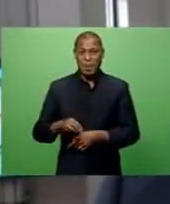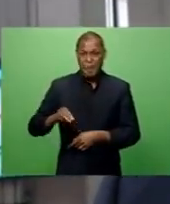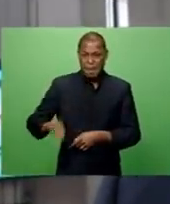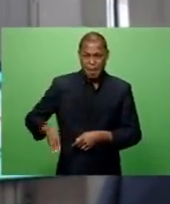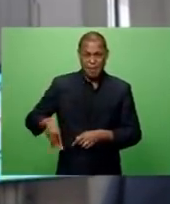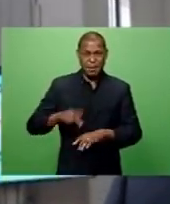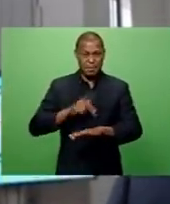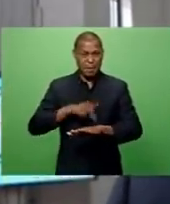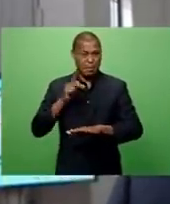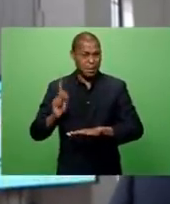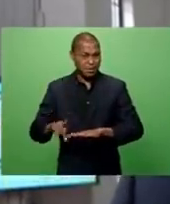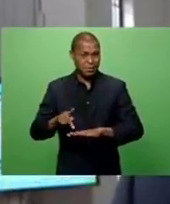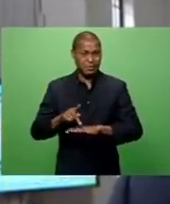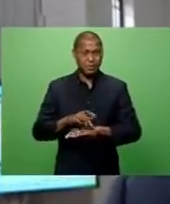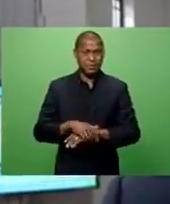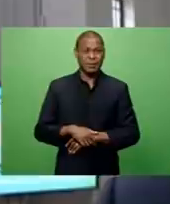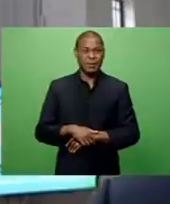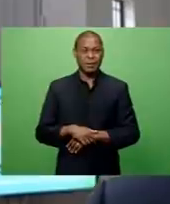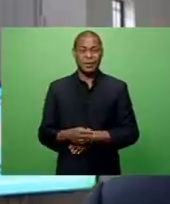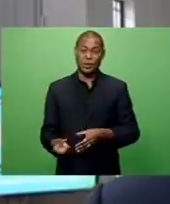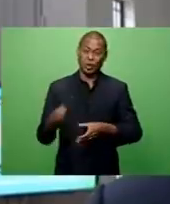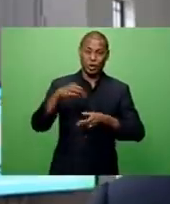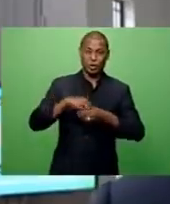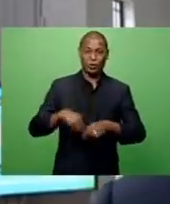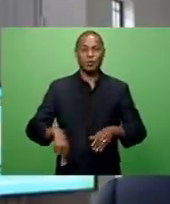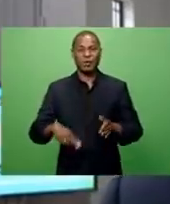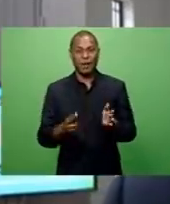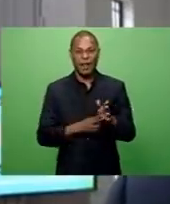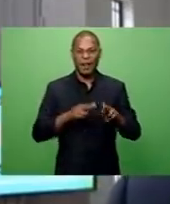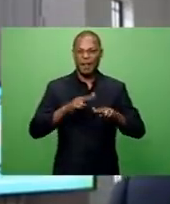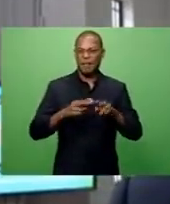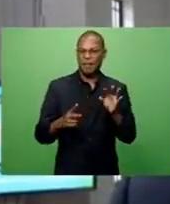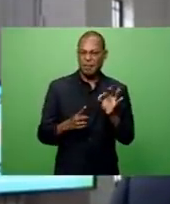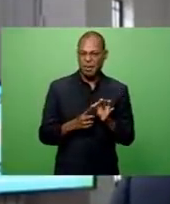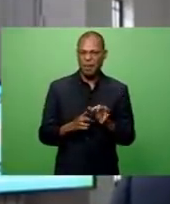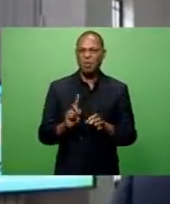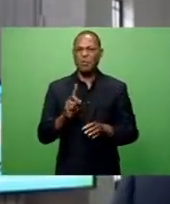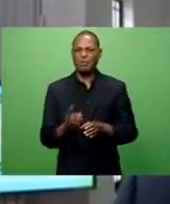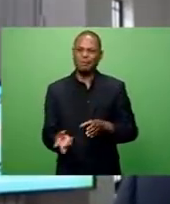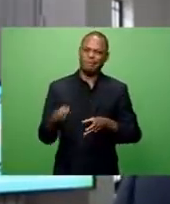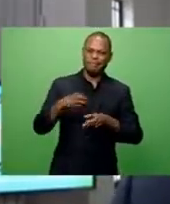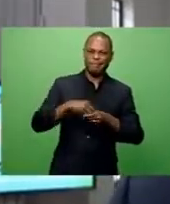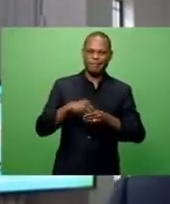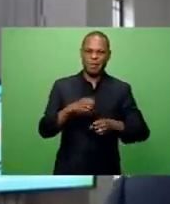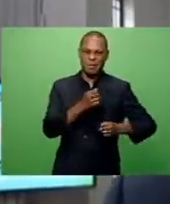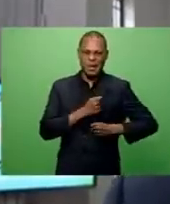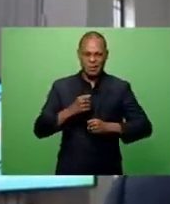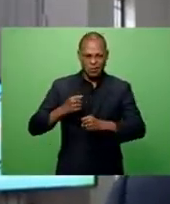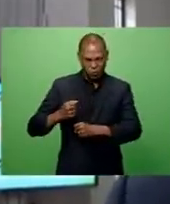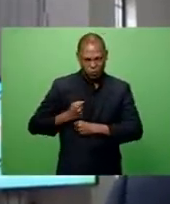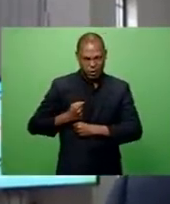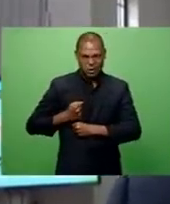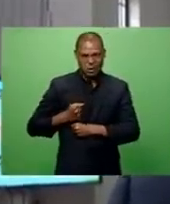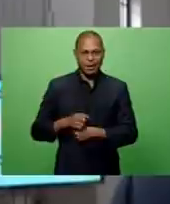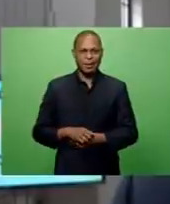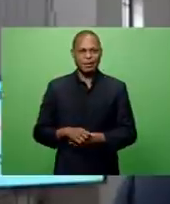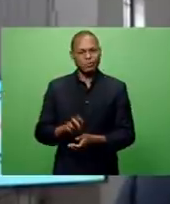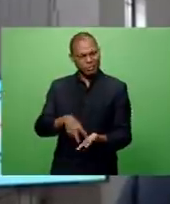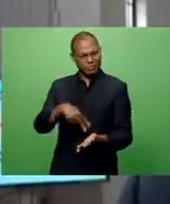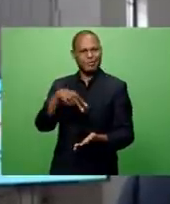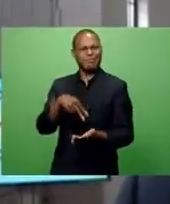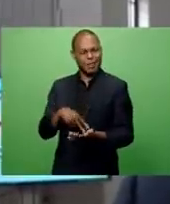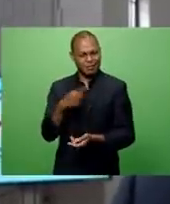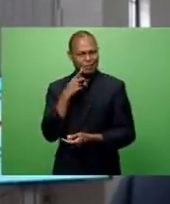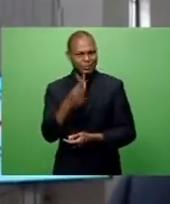pontificates, including the NFP, about military intervention, and here he is just standing up on a whim and making these comments. It's